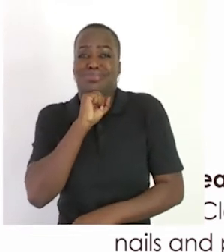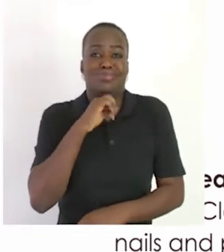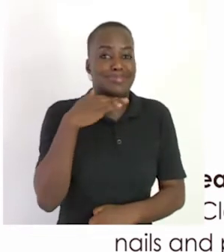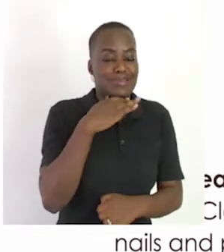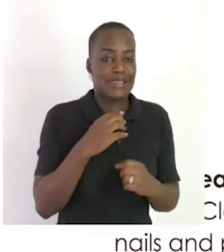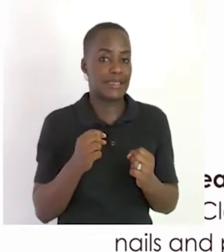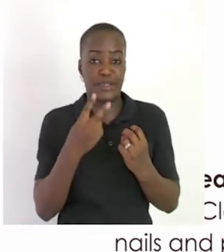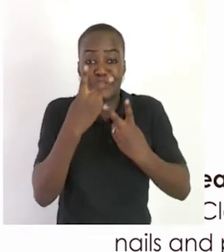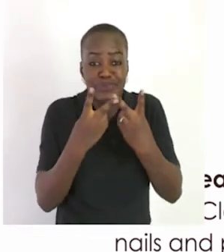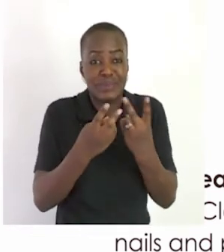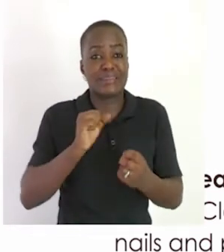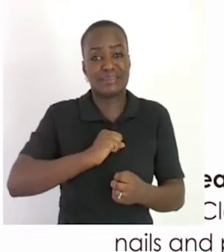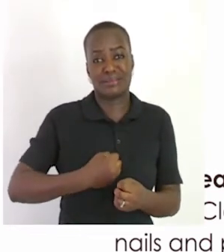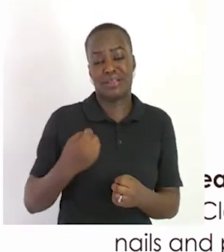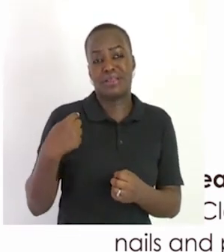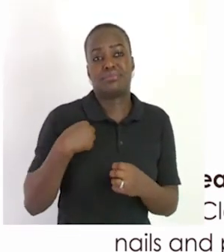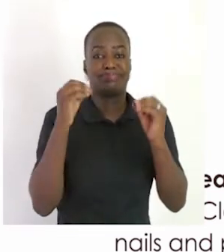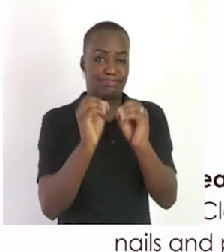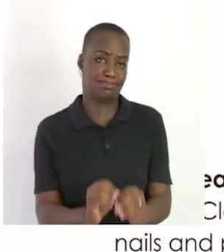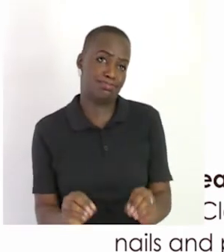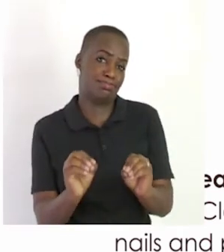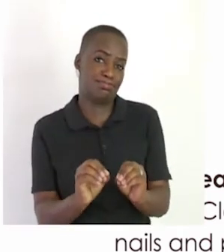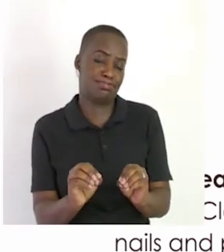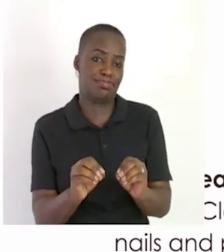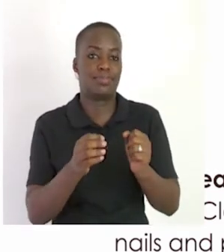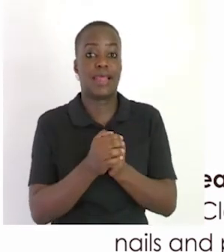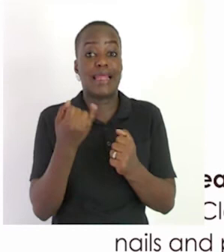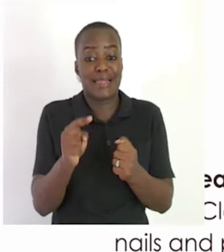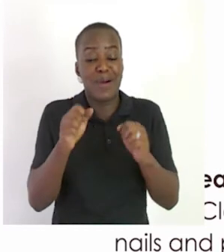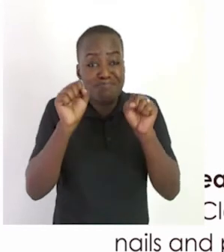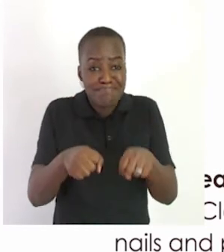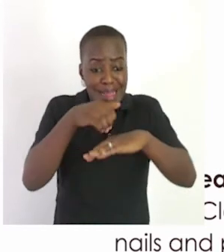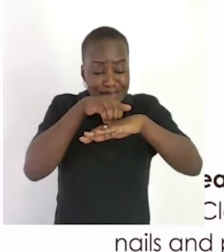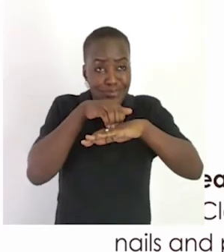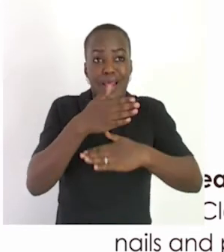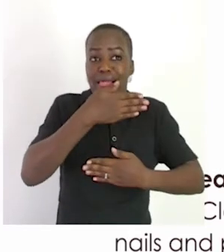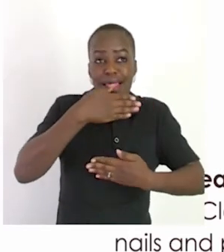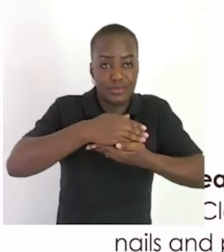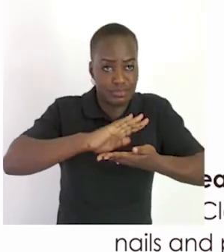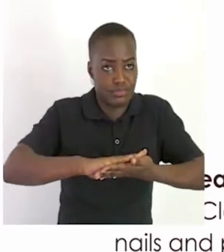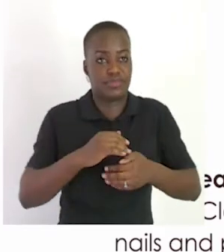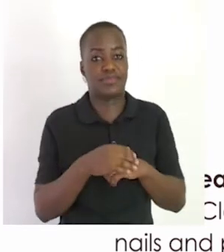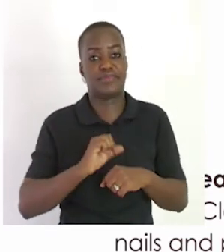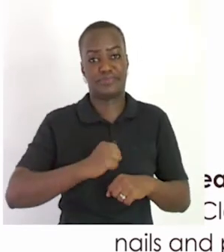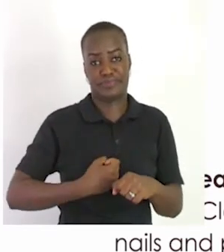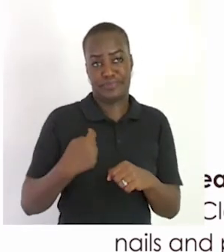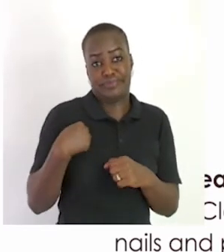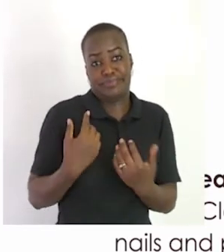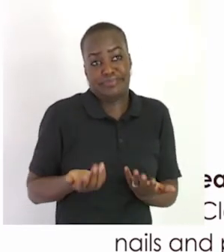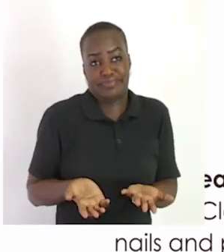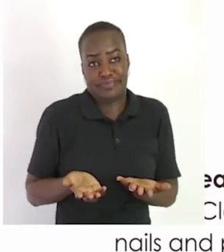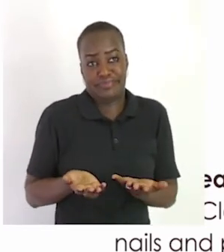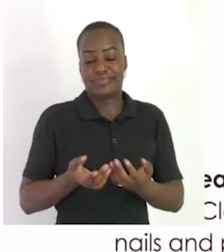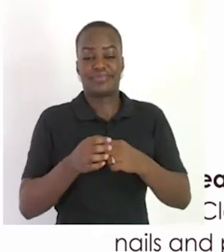failed to see her son. Now she will mail a letter to him instead. So this is